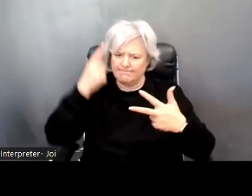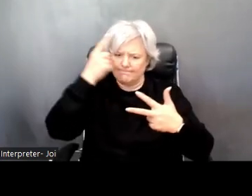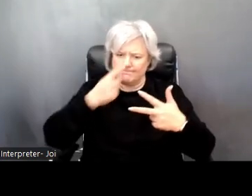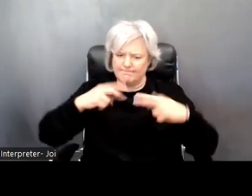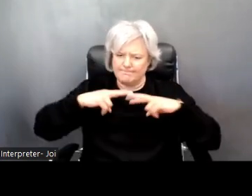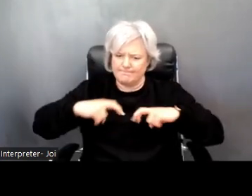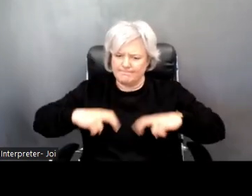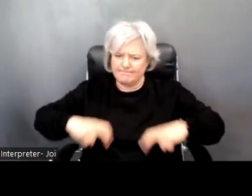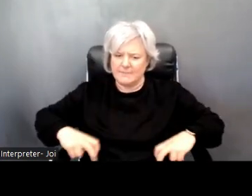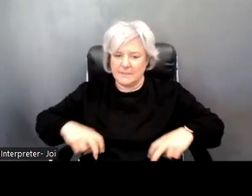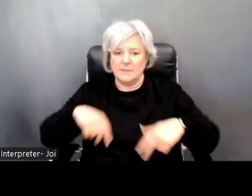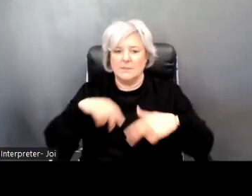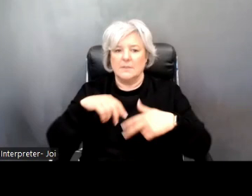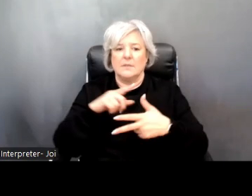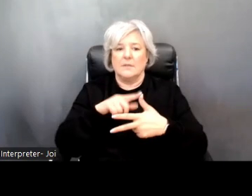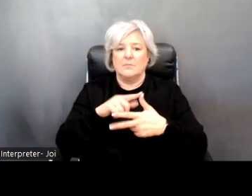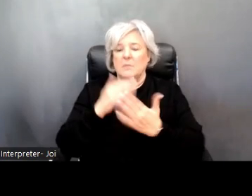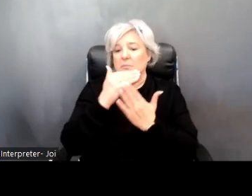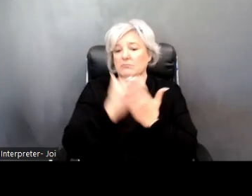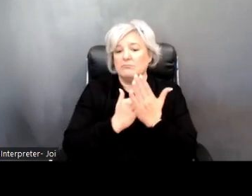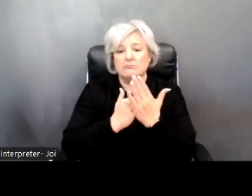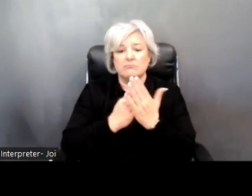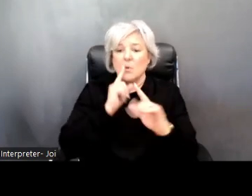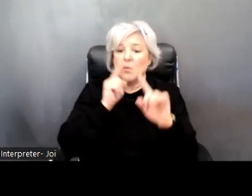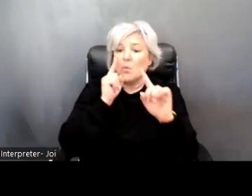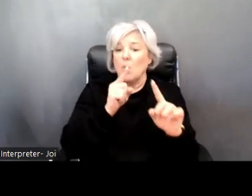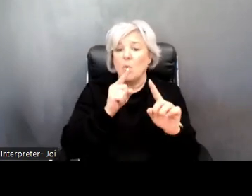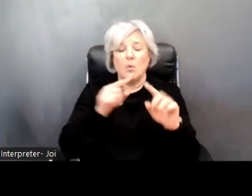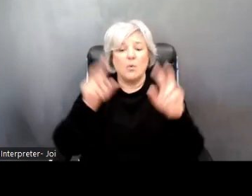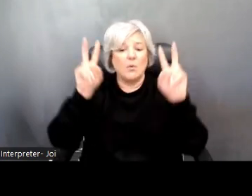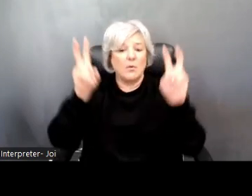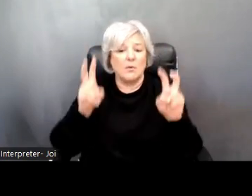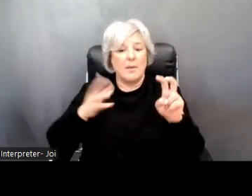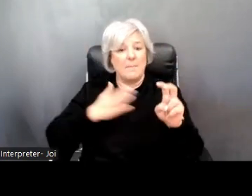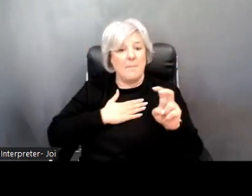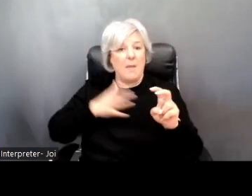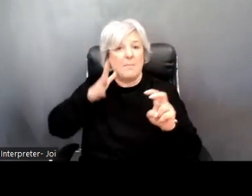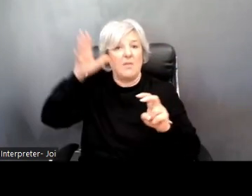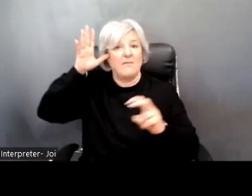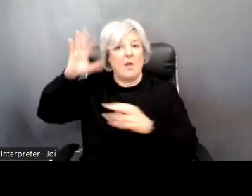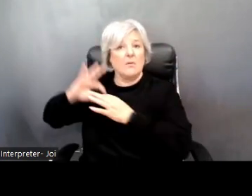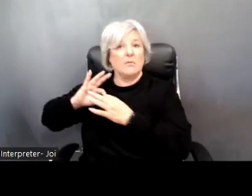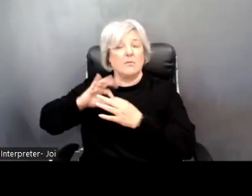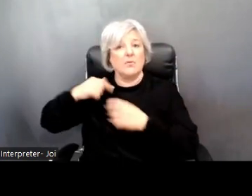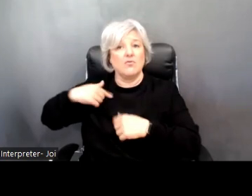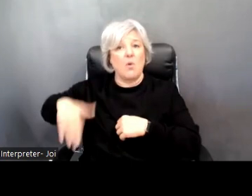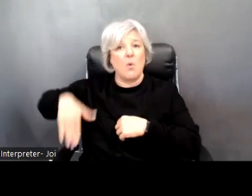process, lists objectives or phrases to describe your relationship with your mother and father during